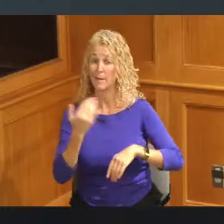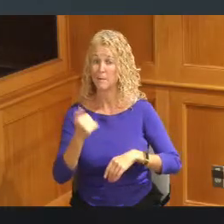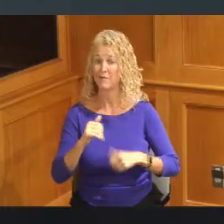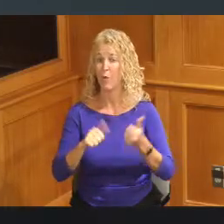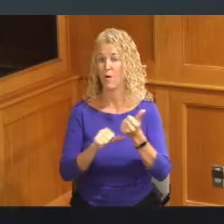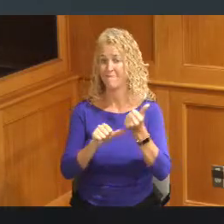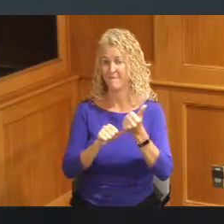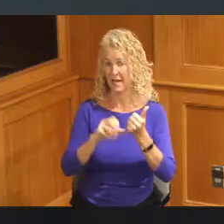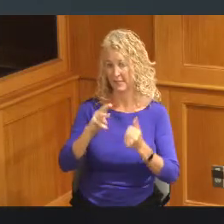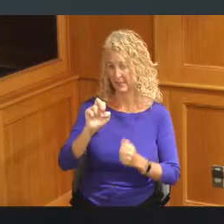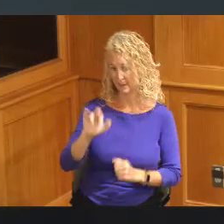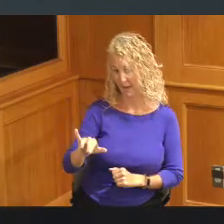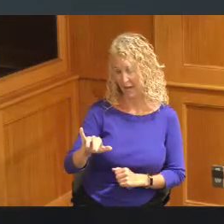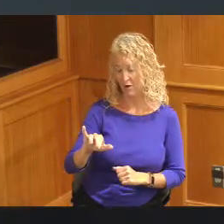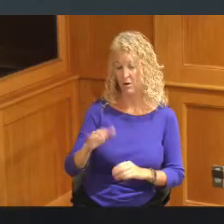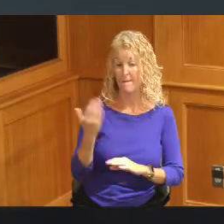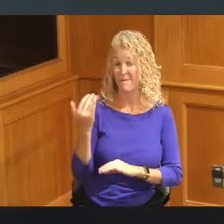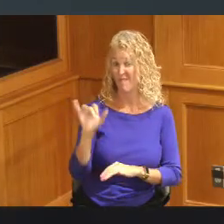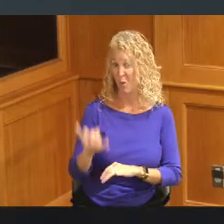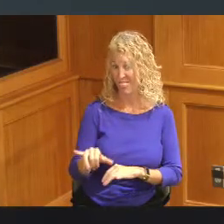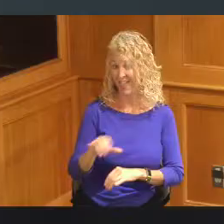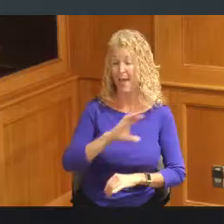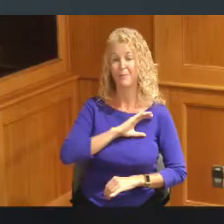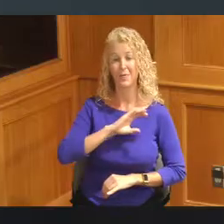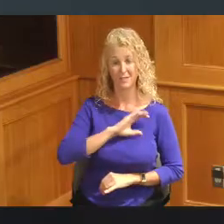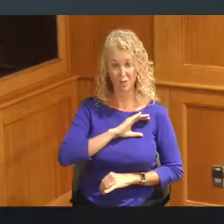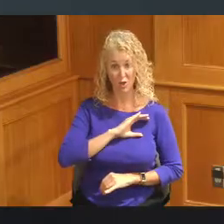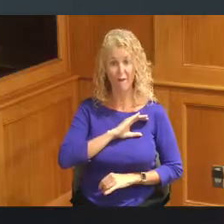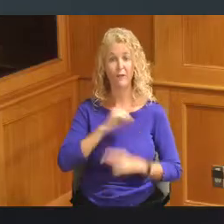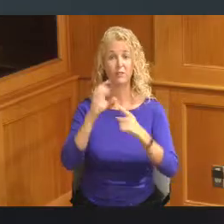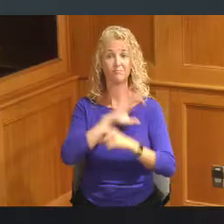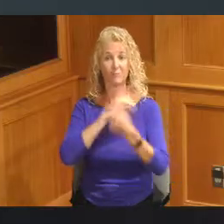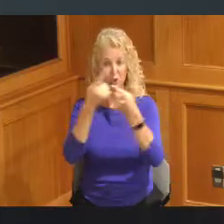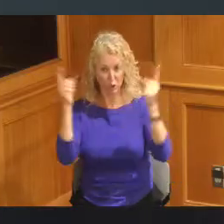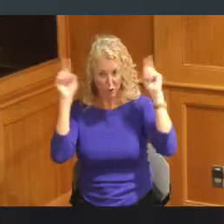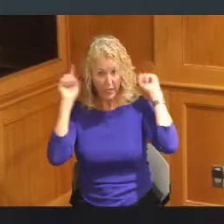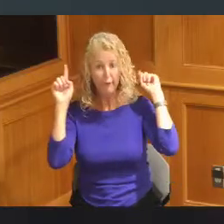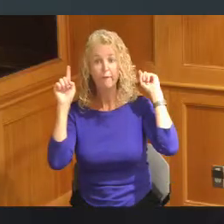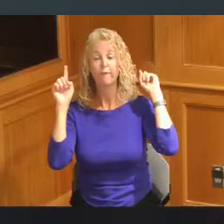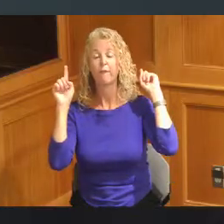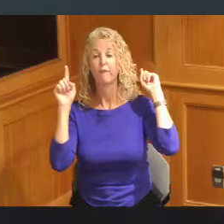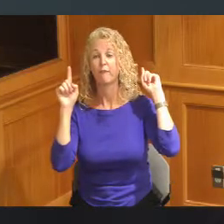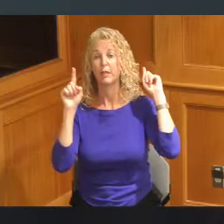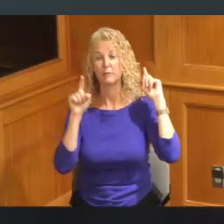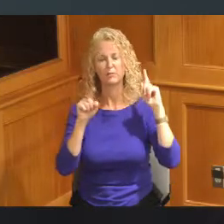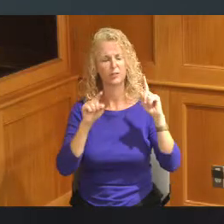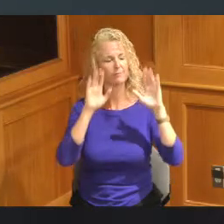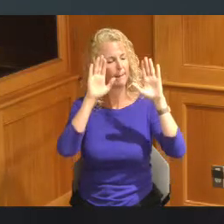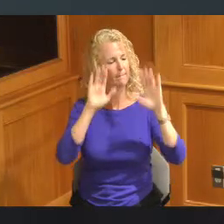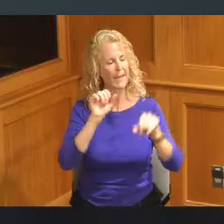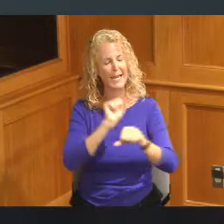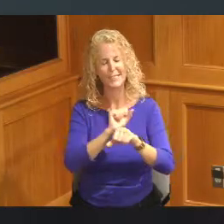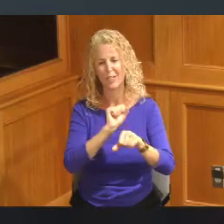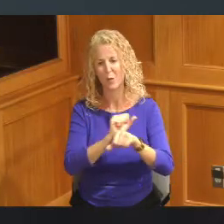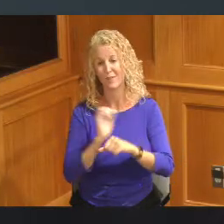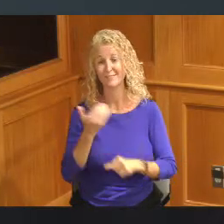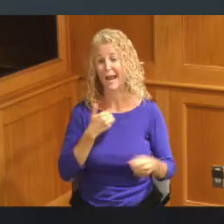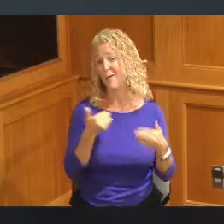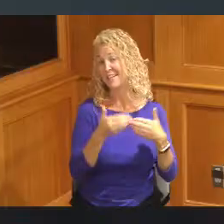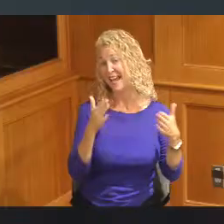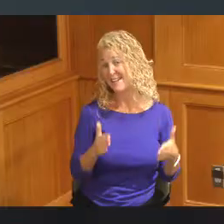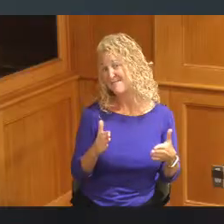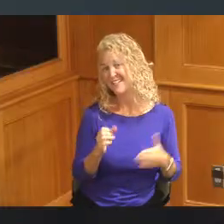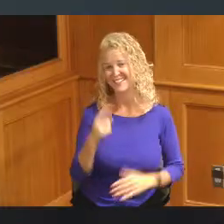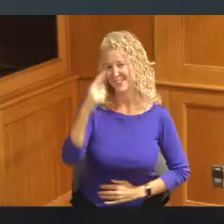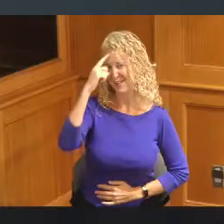mayor, and he's also previously was a police officer and a sheriff, and they are doing great things. They're our neighbors, and I thought I would